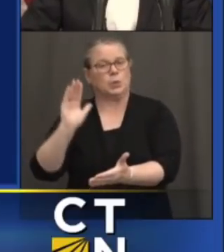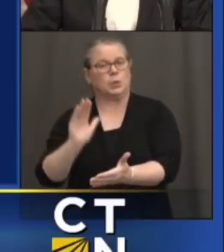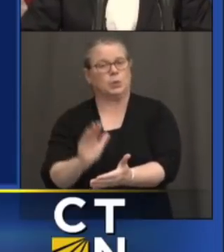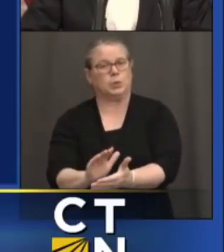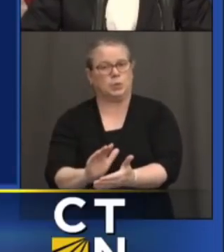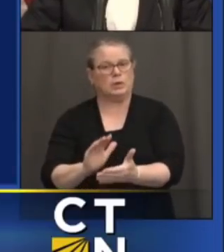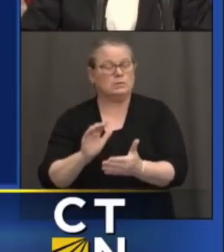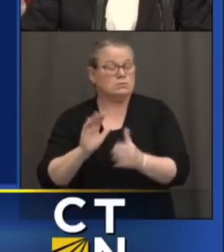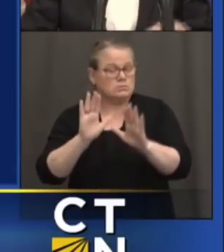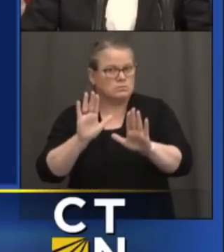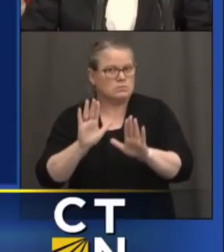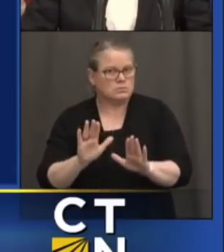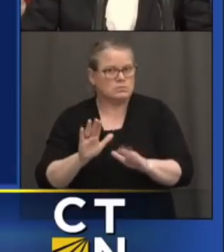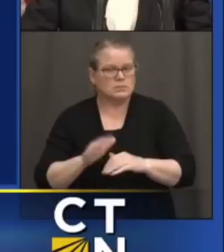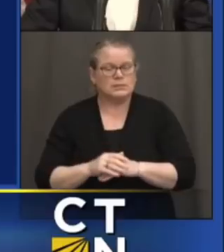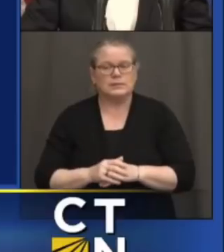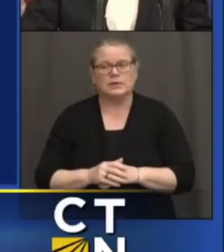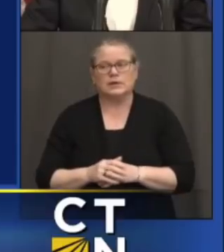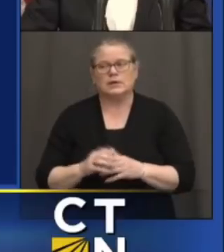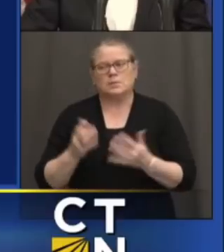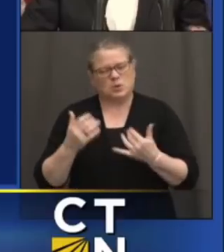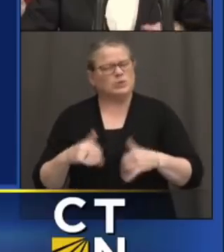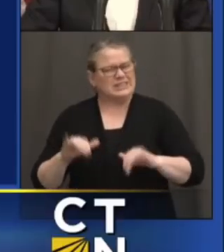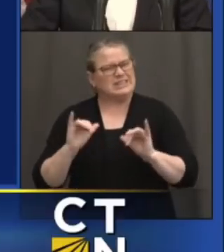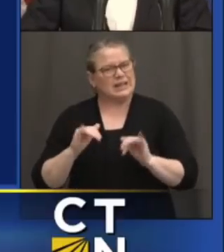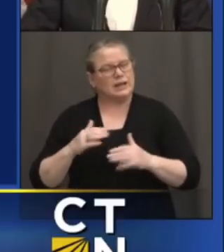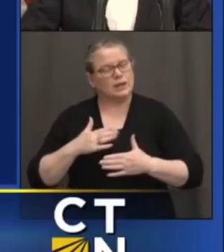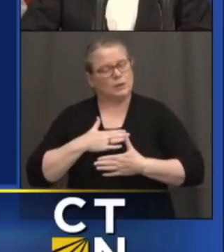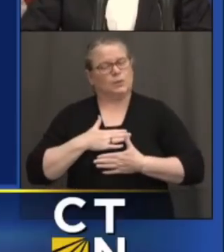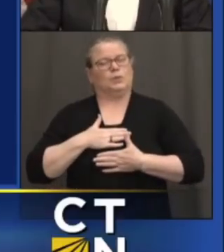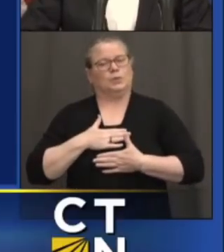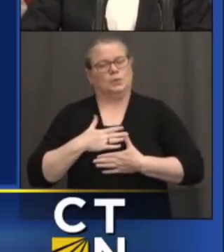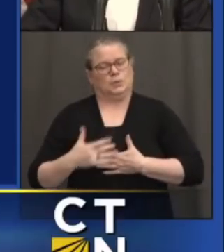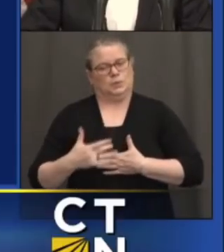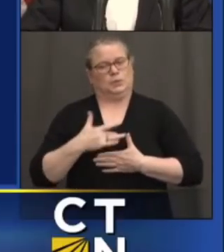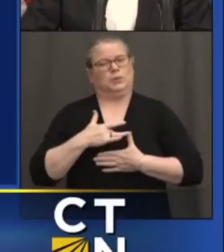have some healing to do. And a lot of that is